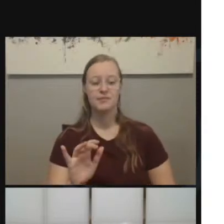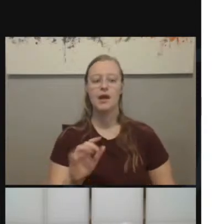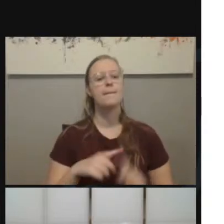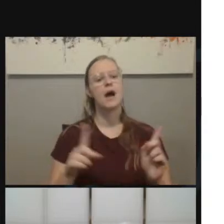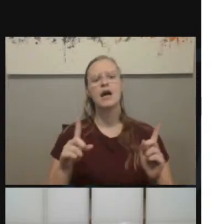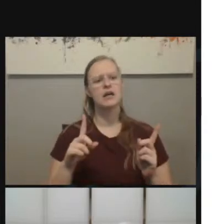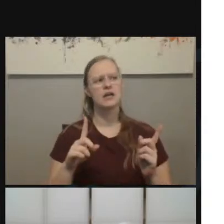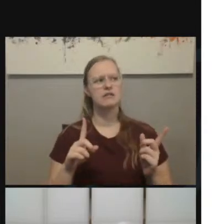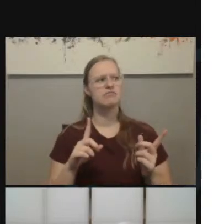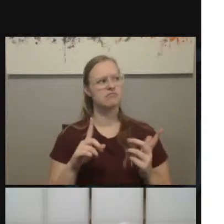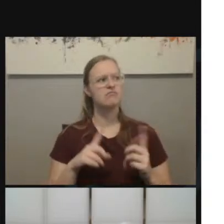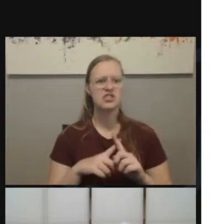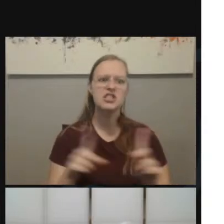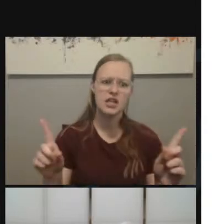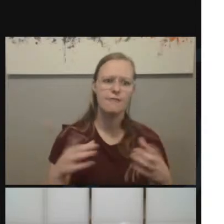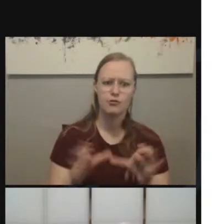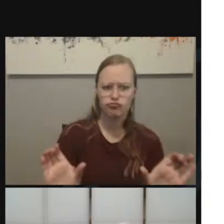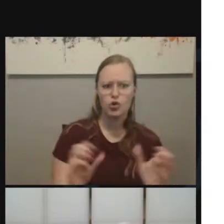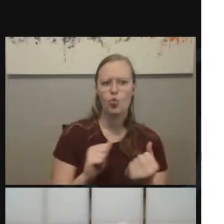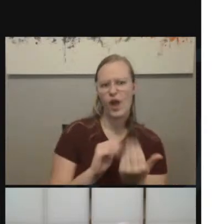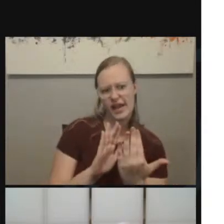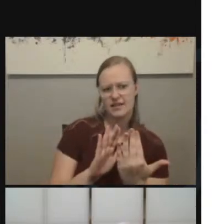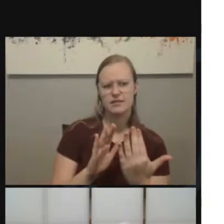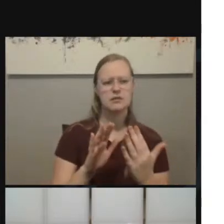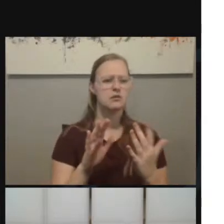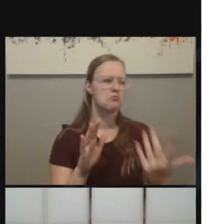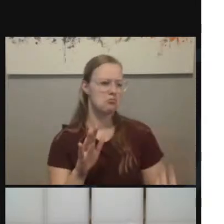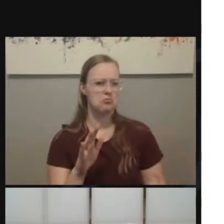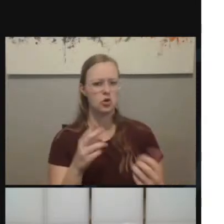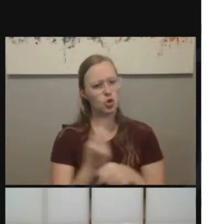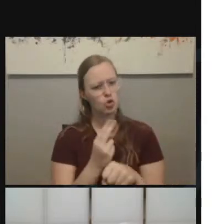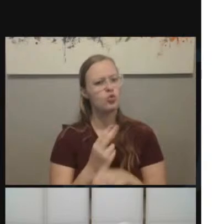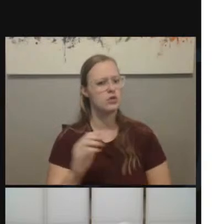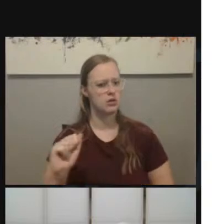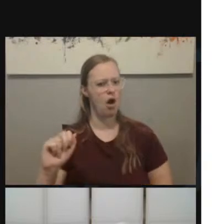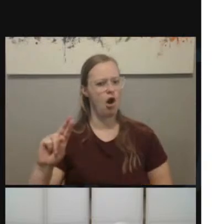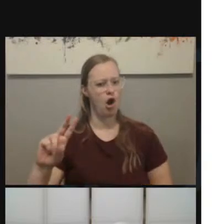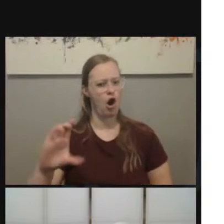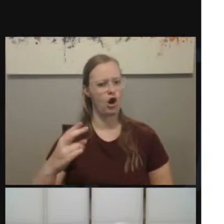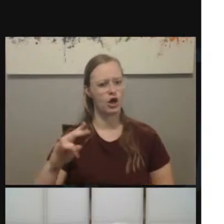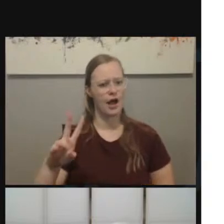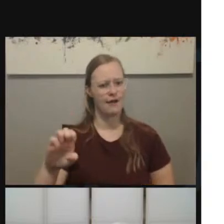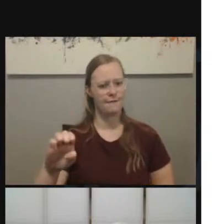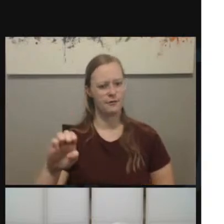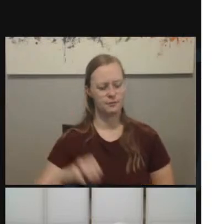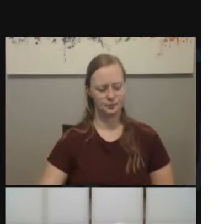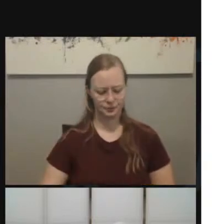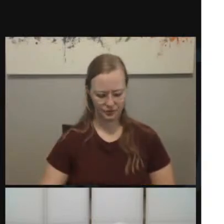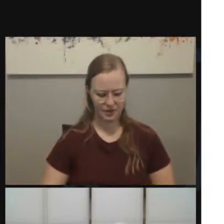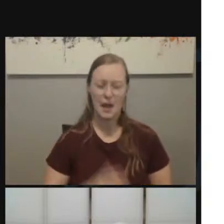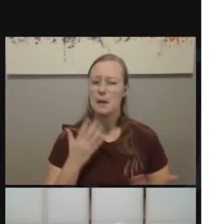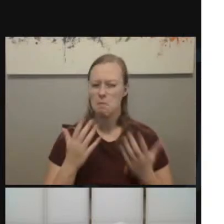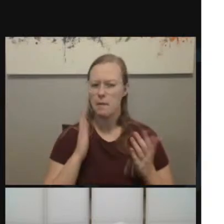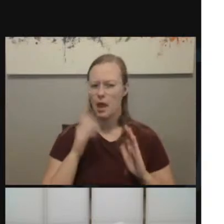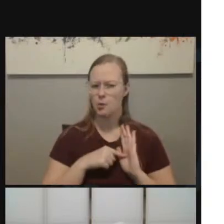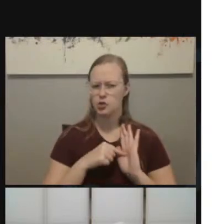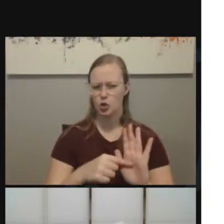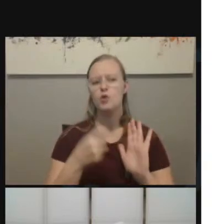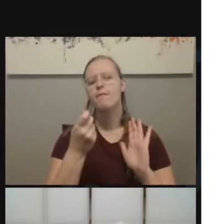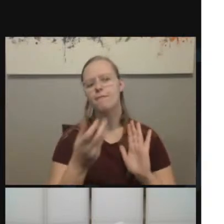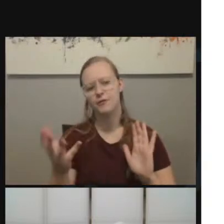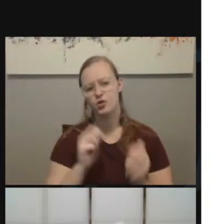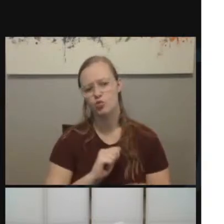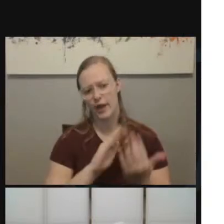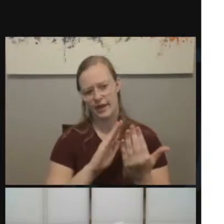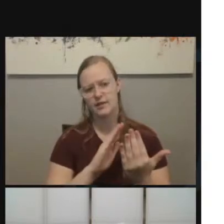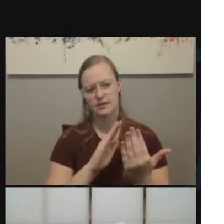to skin an archive, and perhaps I'll be showing you a few of the ways that one